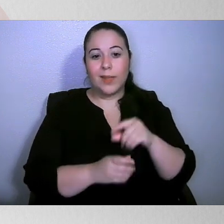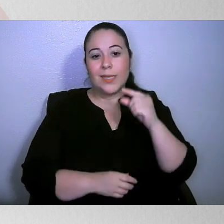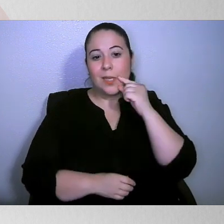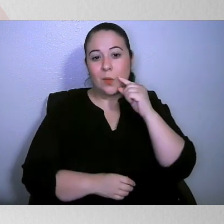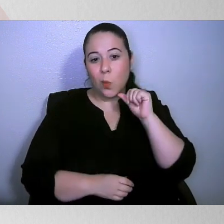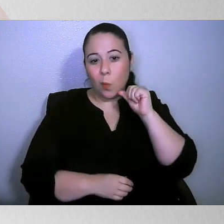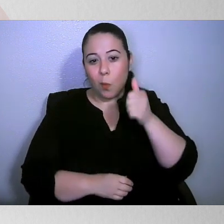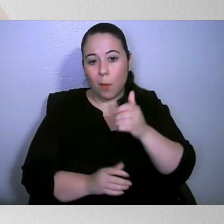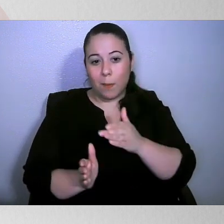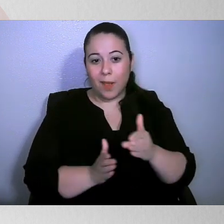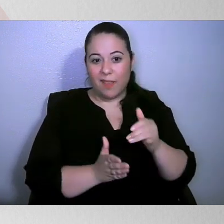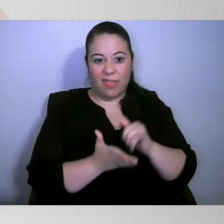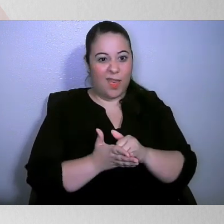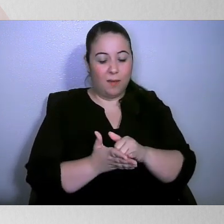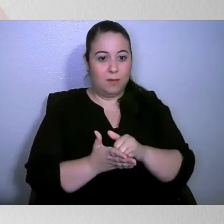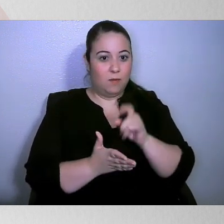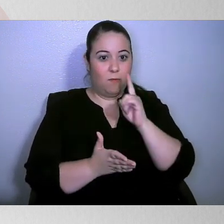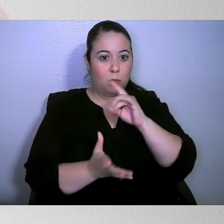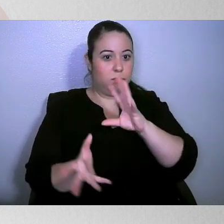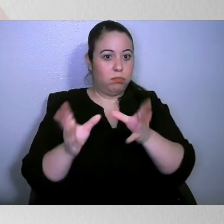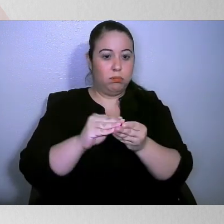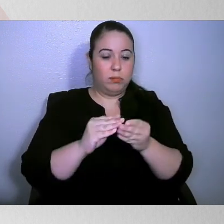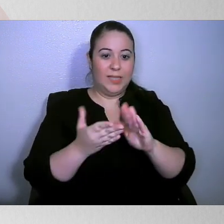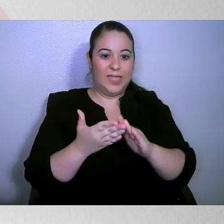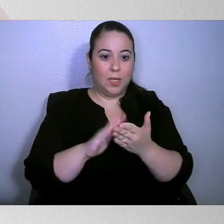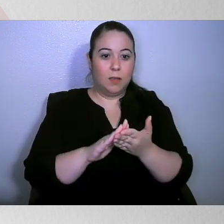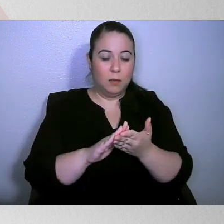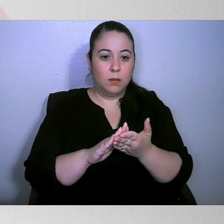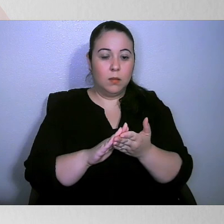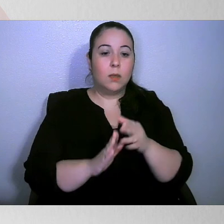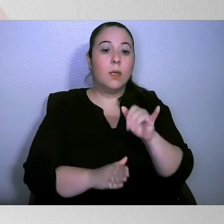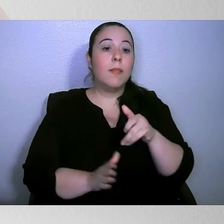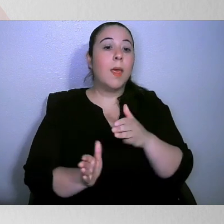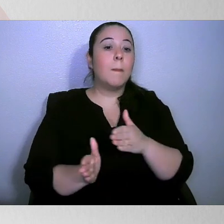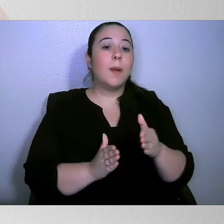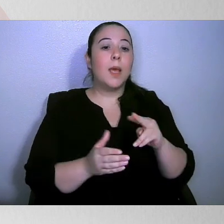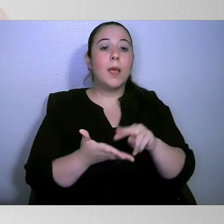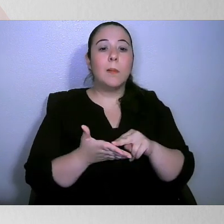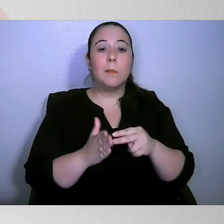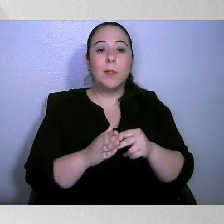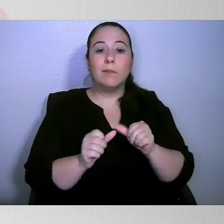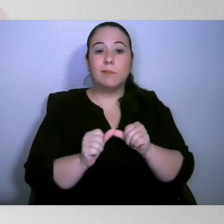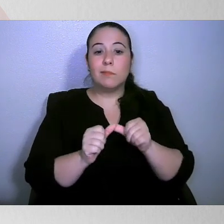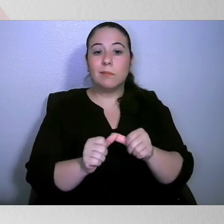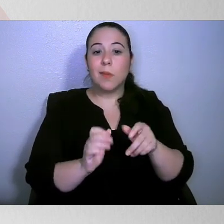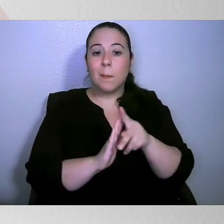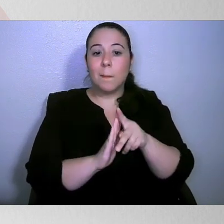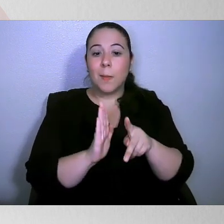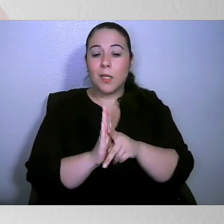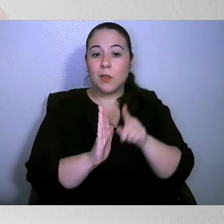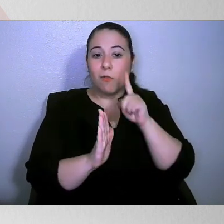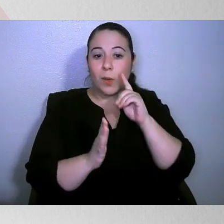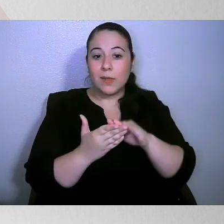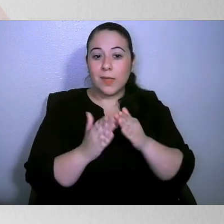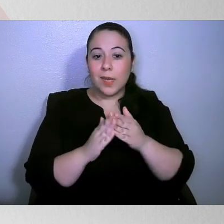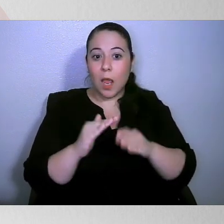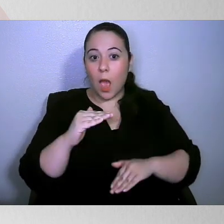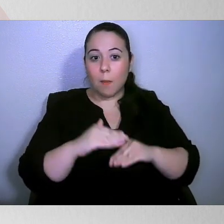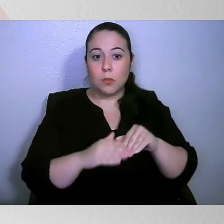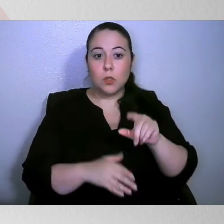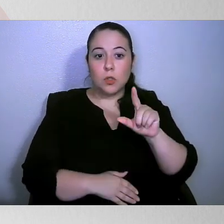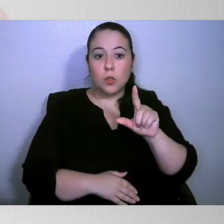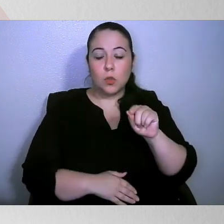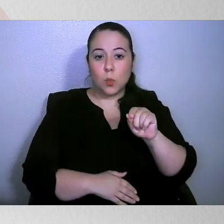planning document for the whole city. The comprehensive plan set the long-term policy direction for the city out to 2040 on a number of